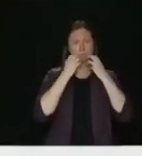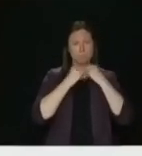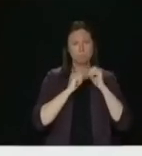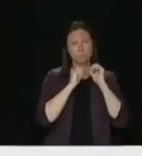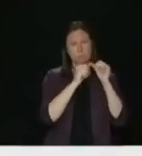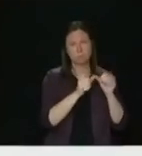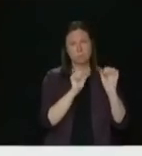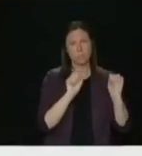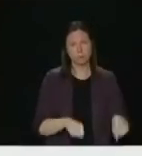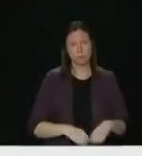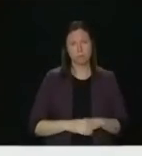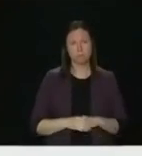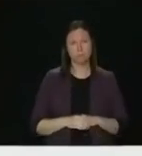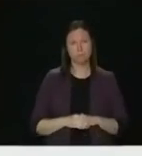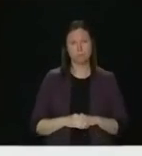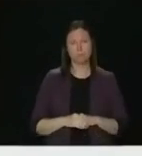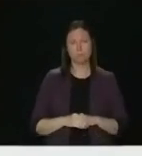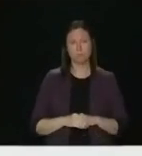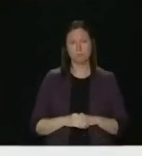and